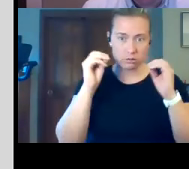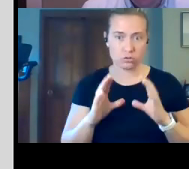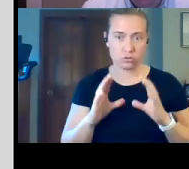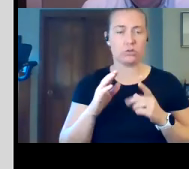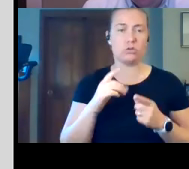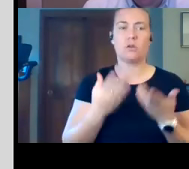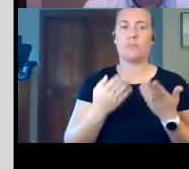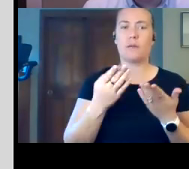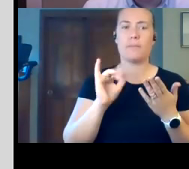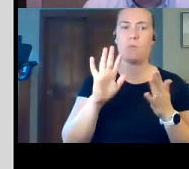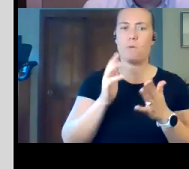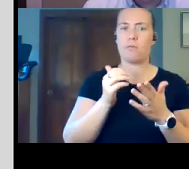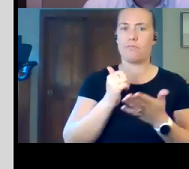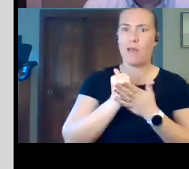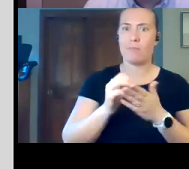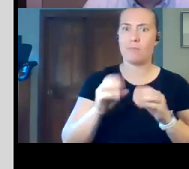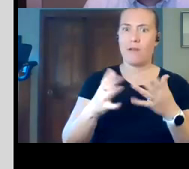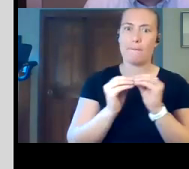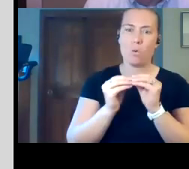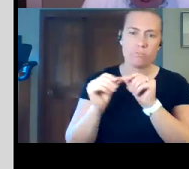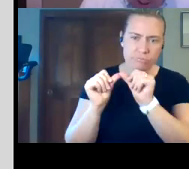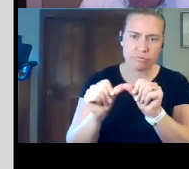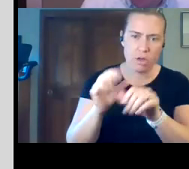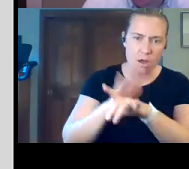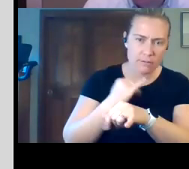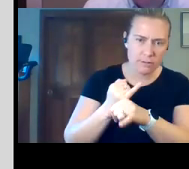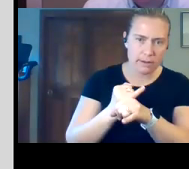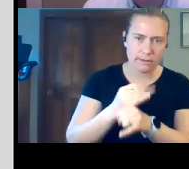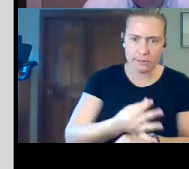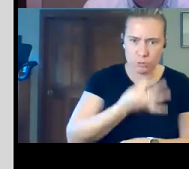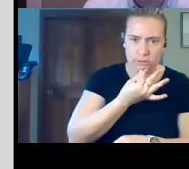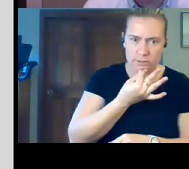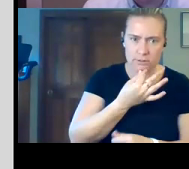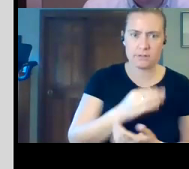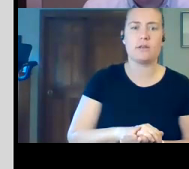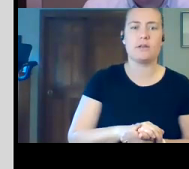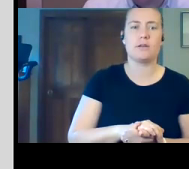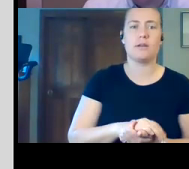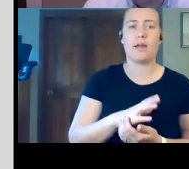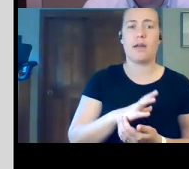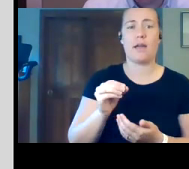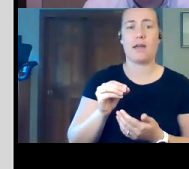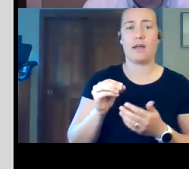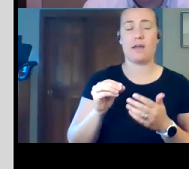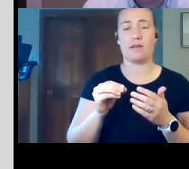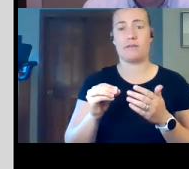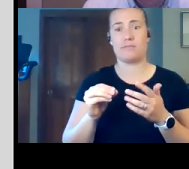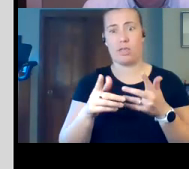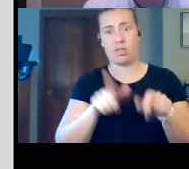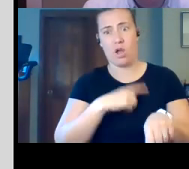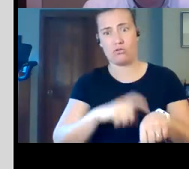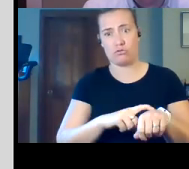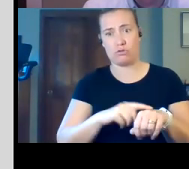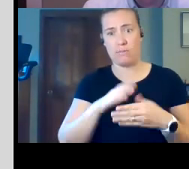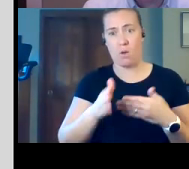expertise that's available for consultation, and ultimately addresses a more distal outcome like sustainability of